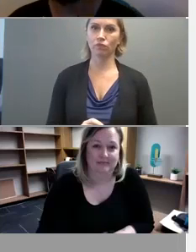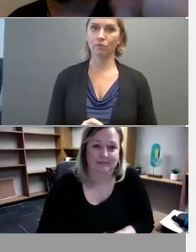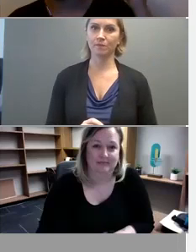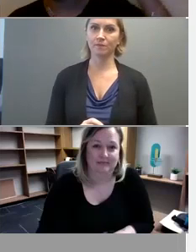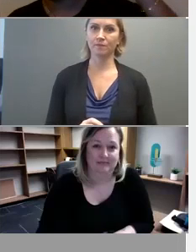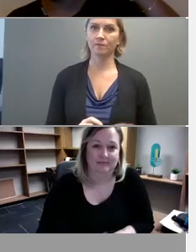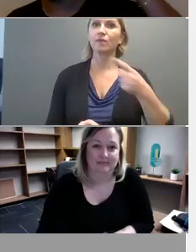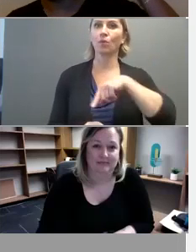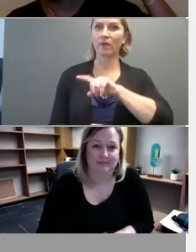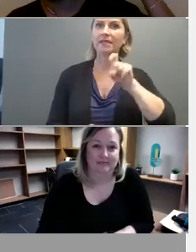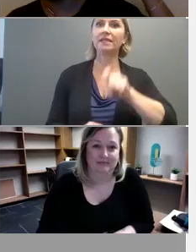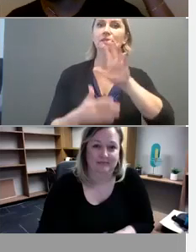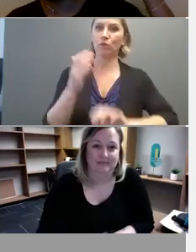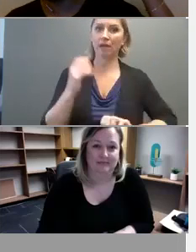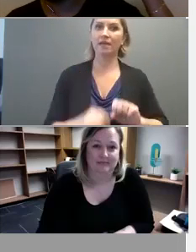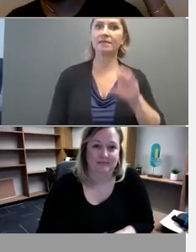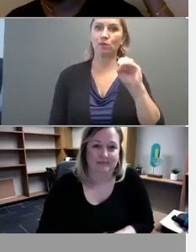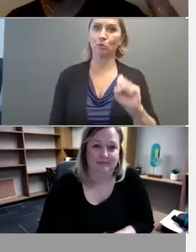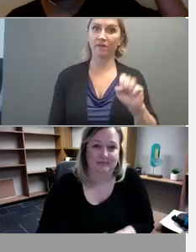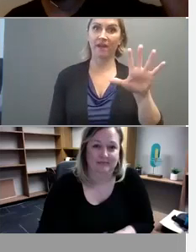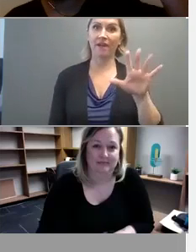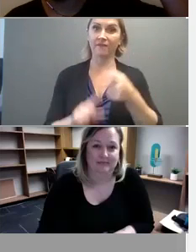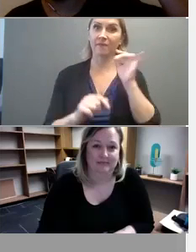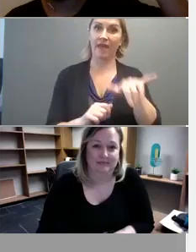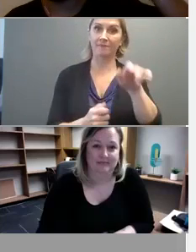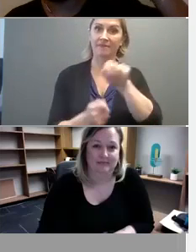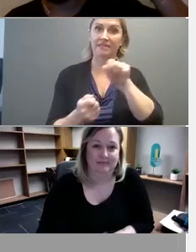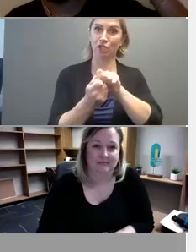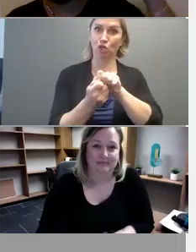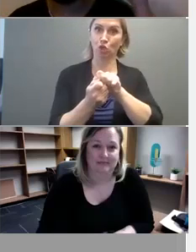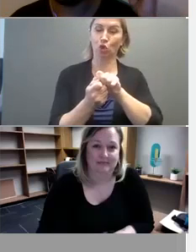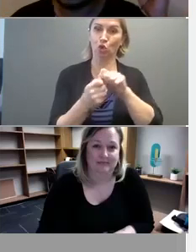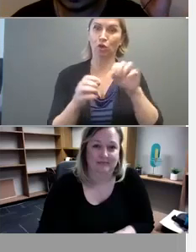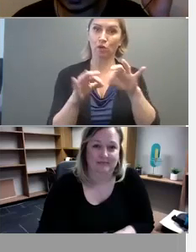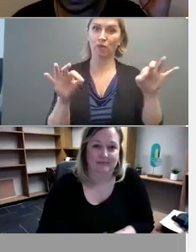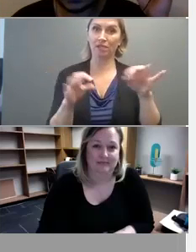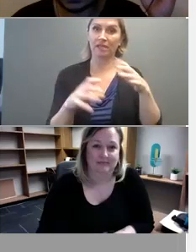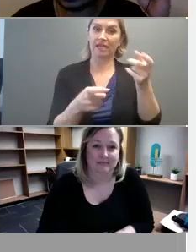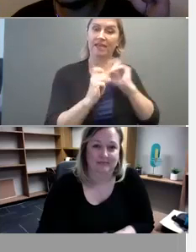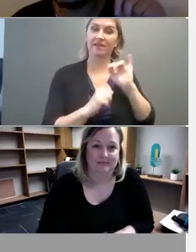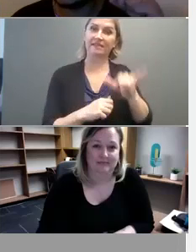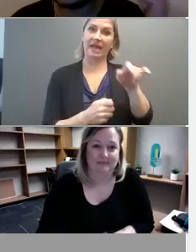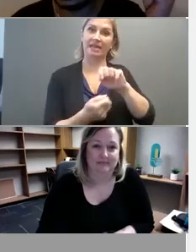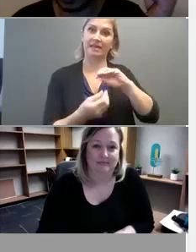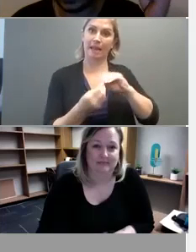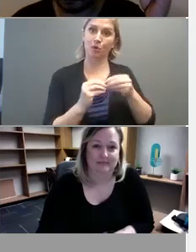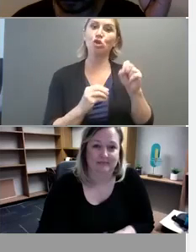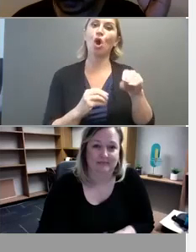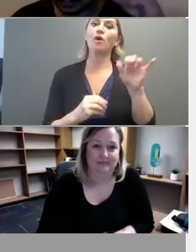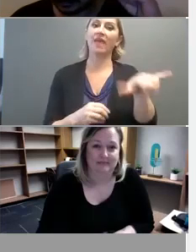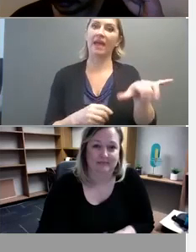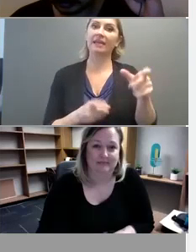We need to subtract 0.5 from this particular equation to get us that particular number. So that essentially gives us case